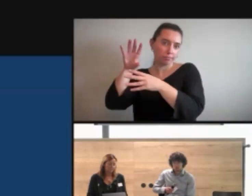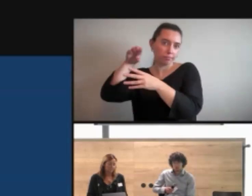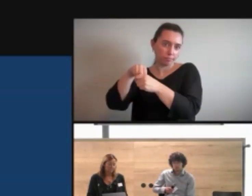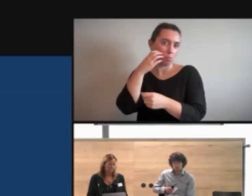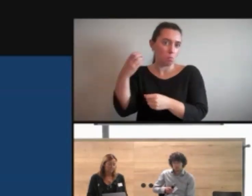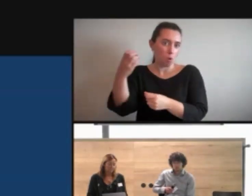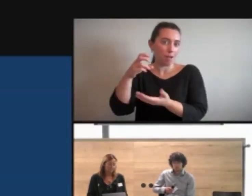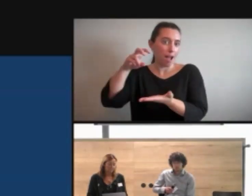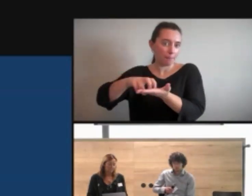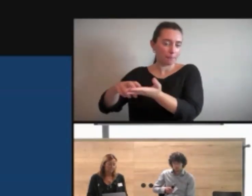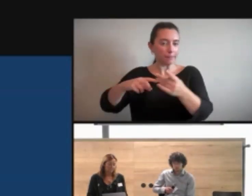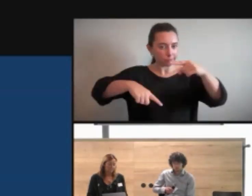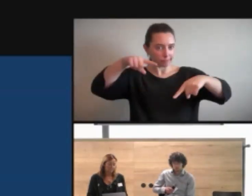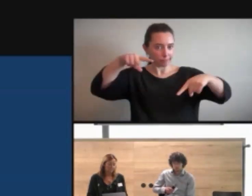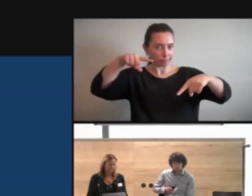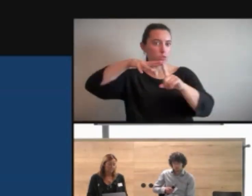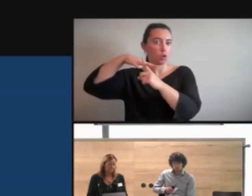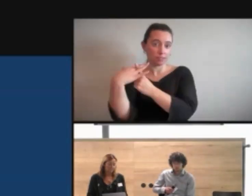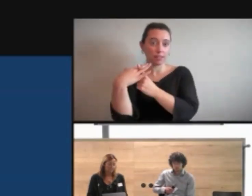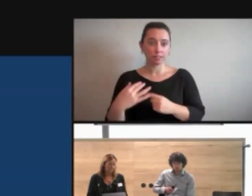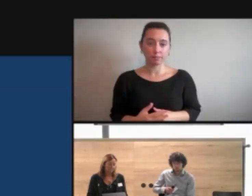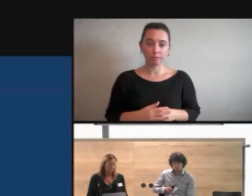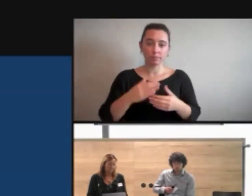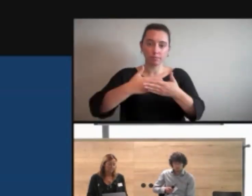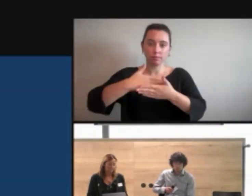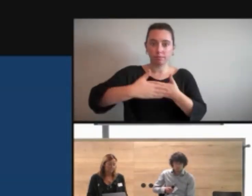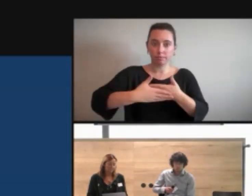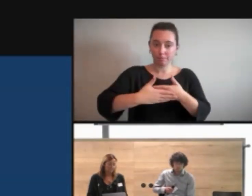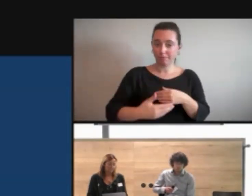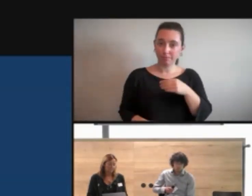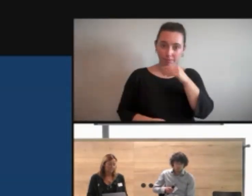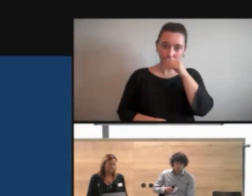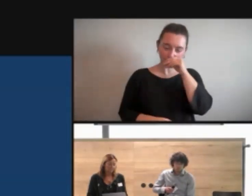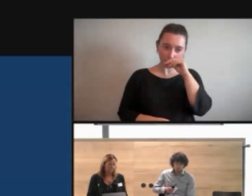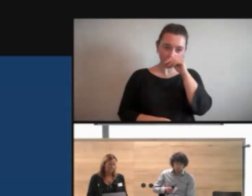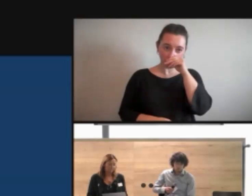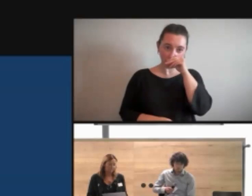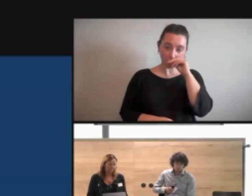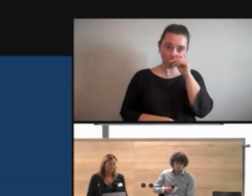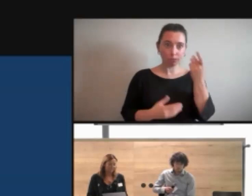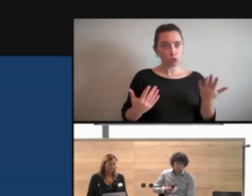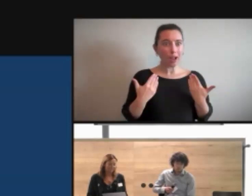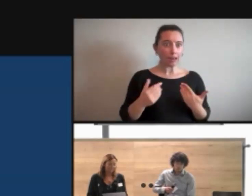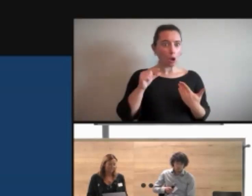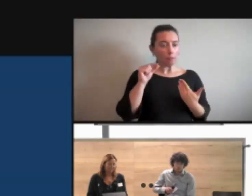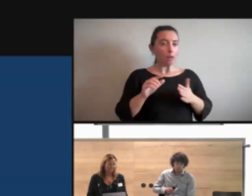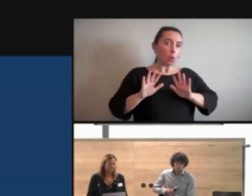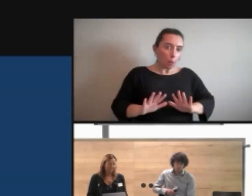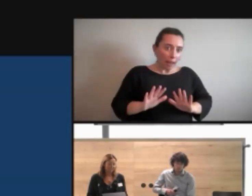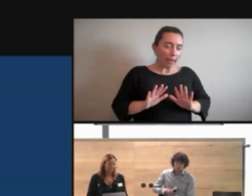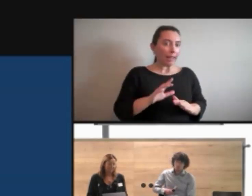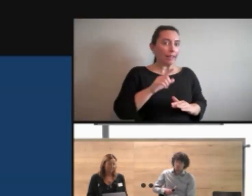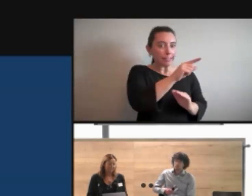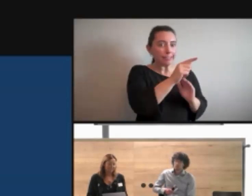different contexts. Next slide, please. So until then, there's a need to be flexible in how we